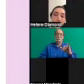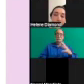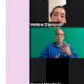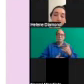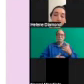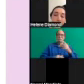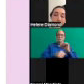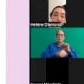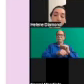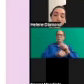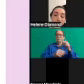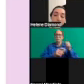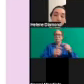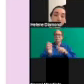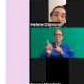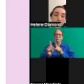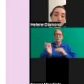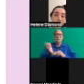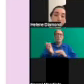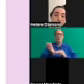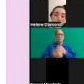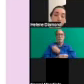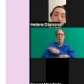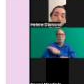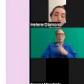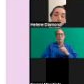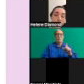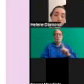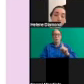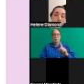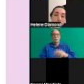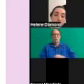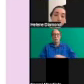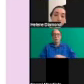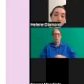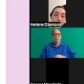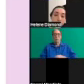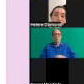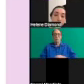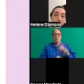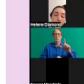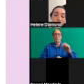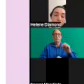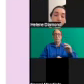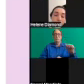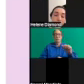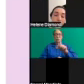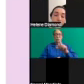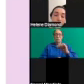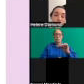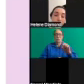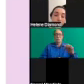at sorry about that, everyone. Internal medicine residency at Loma Linda University Medical